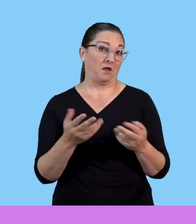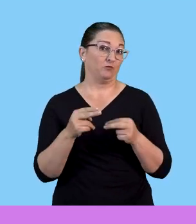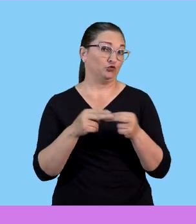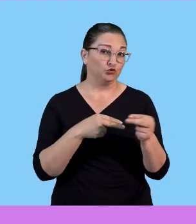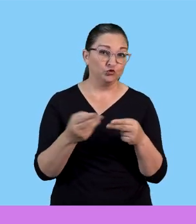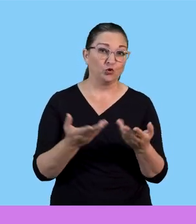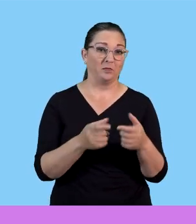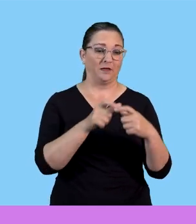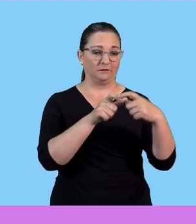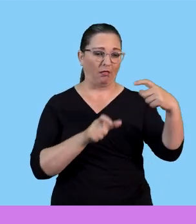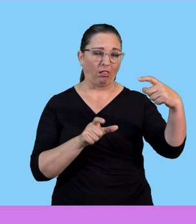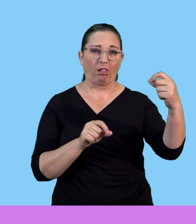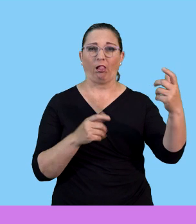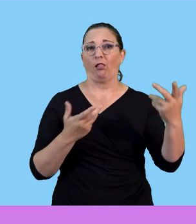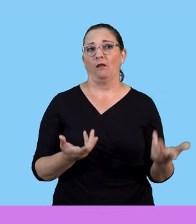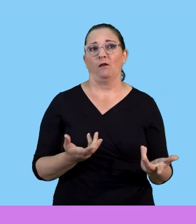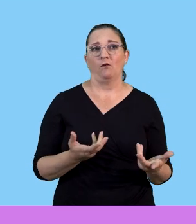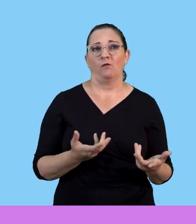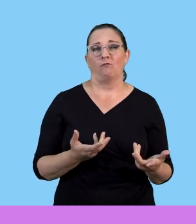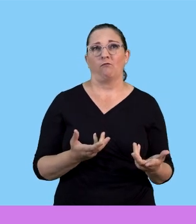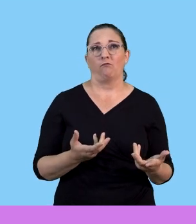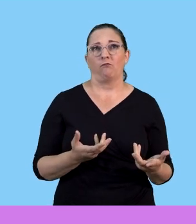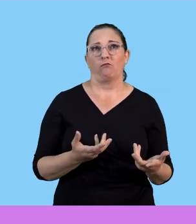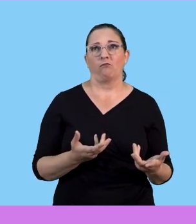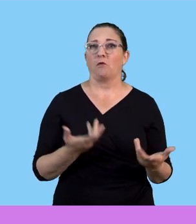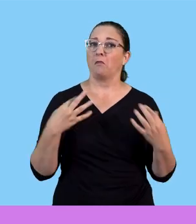be shopping documents like till slips or